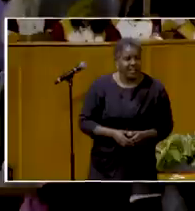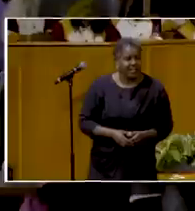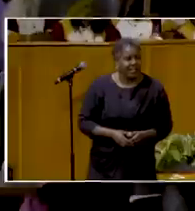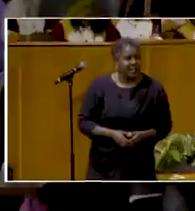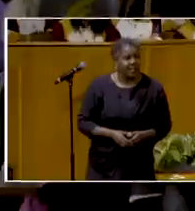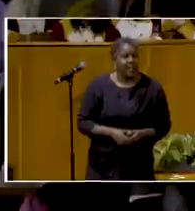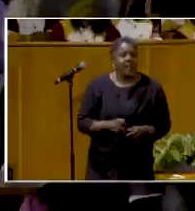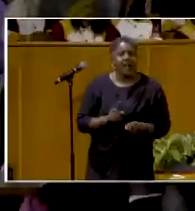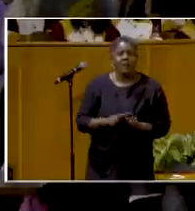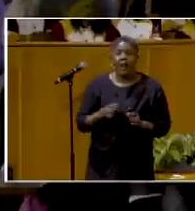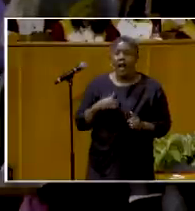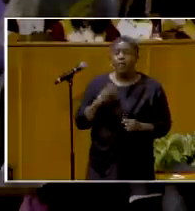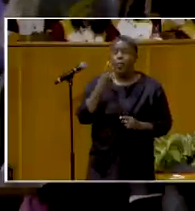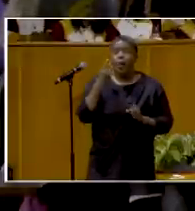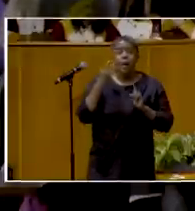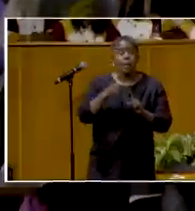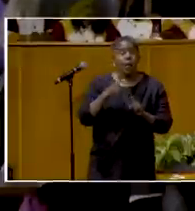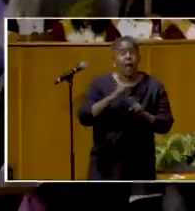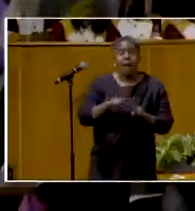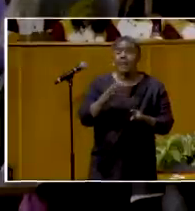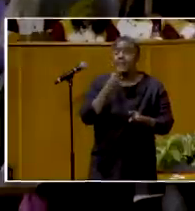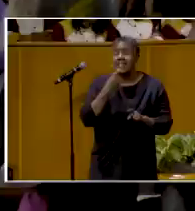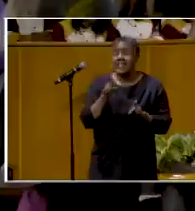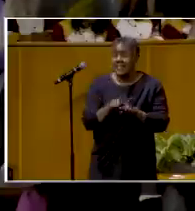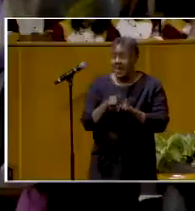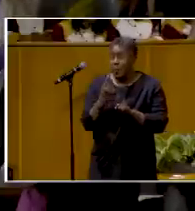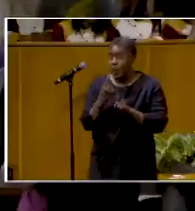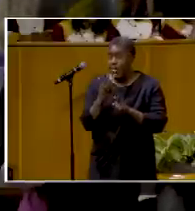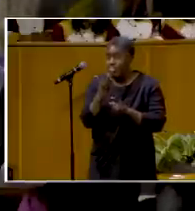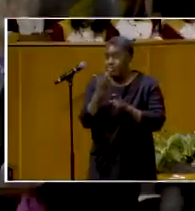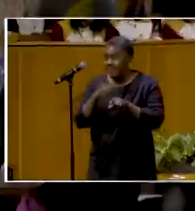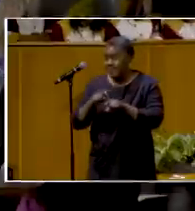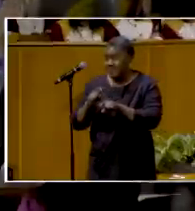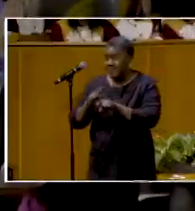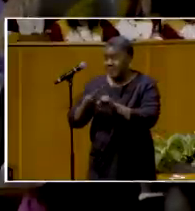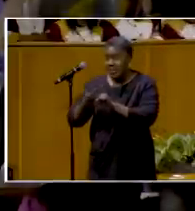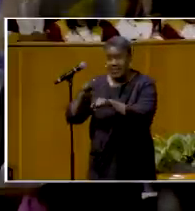I just have 1 point that I'm going to say 3 times.